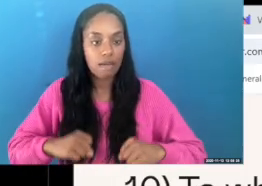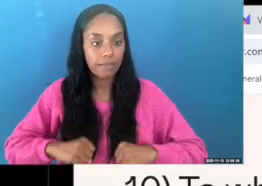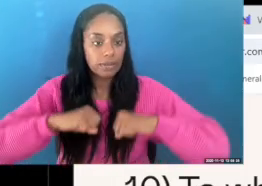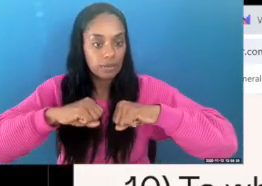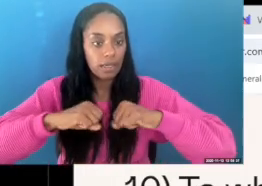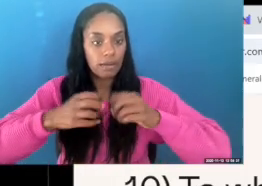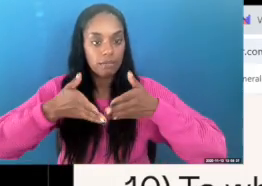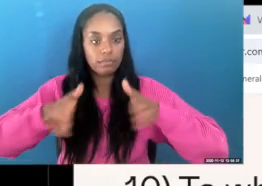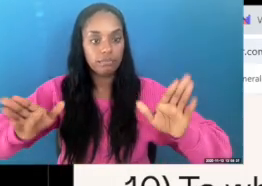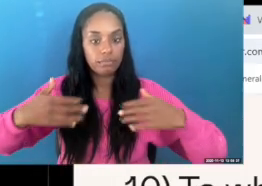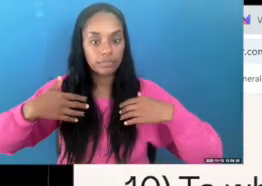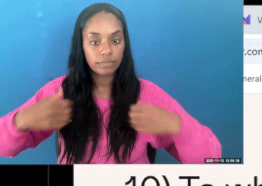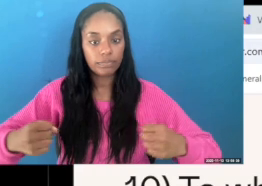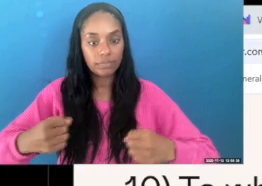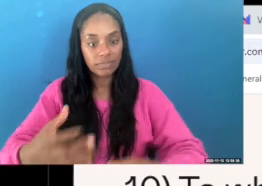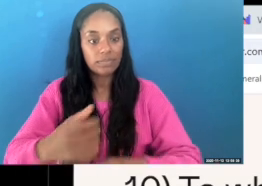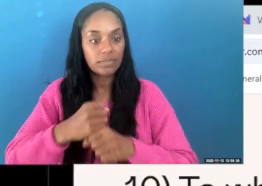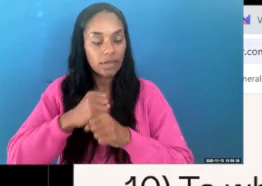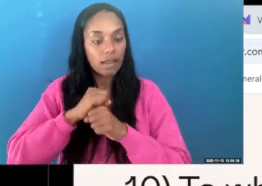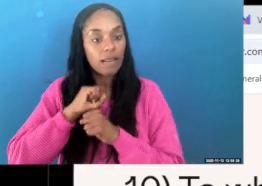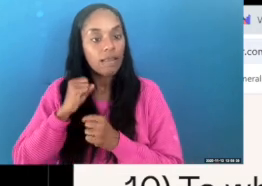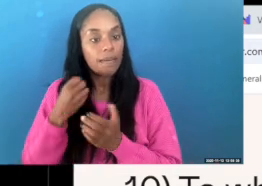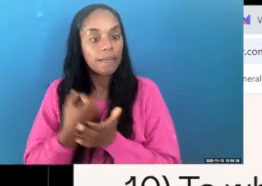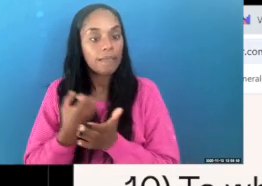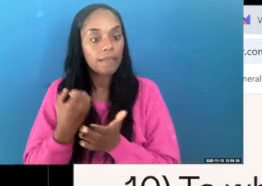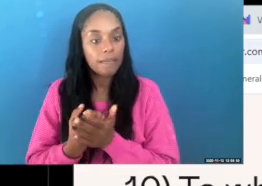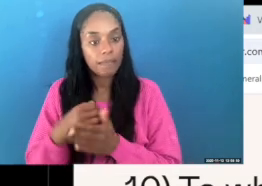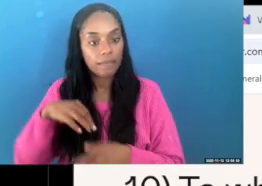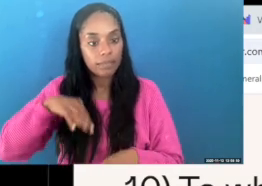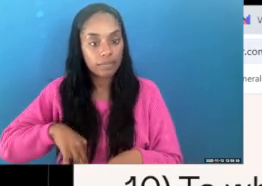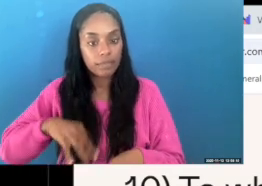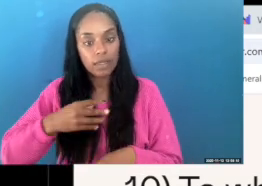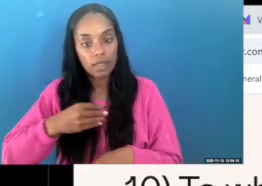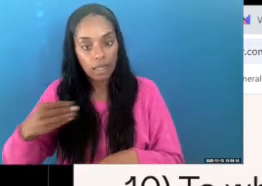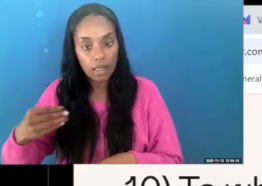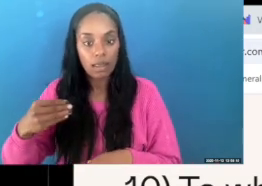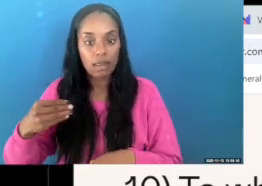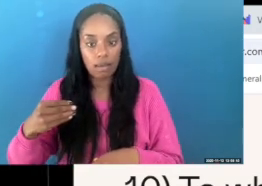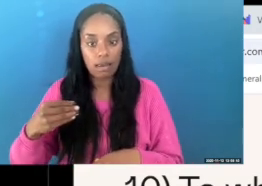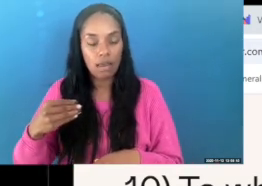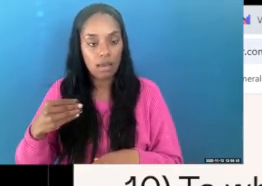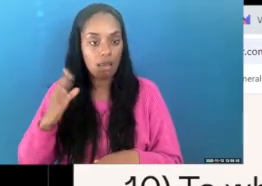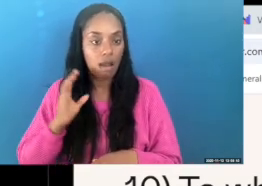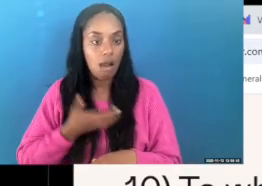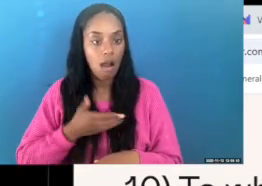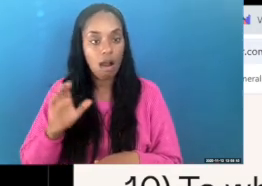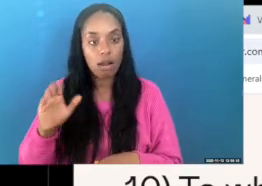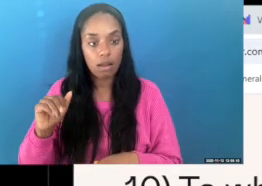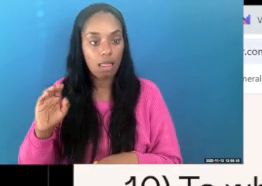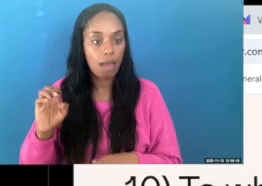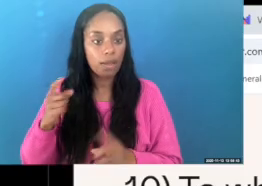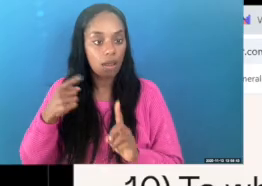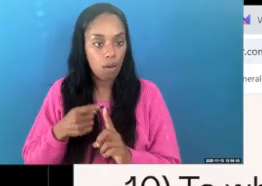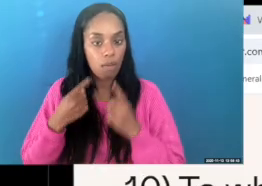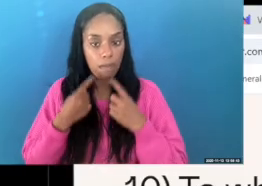just all indicate that there is such a need to shift this market and to protect